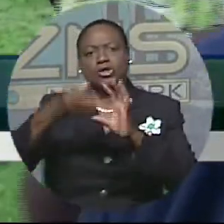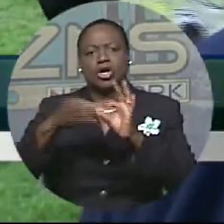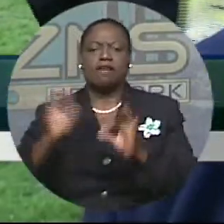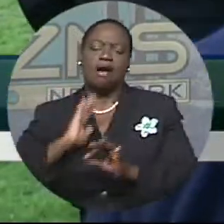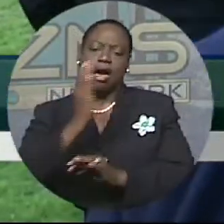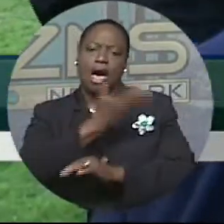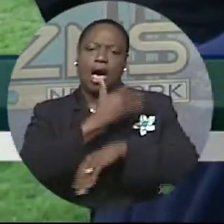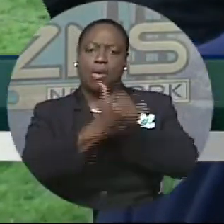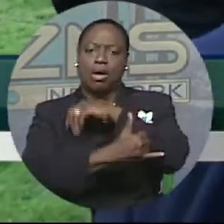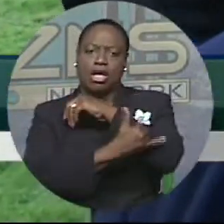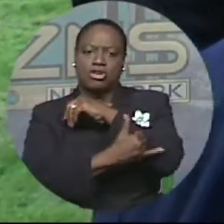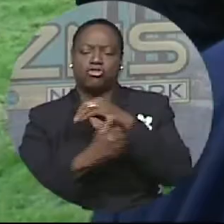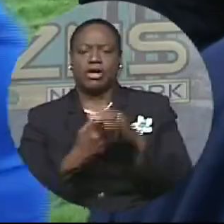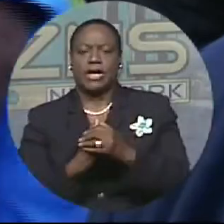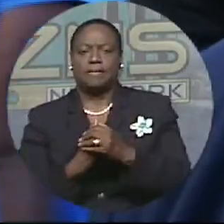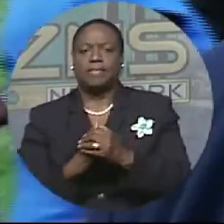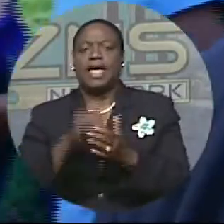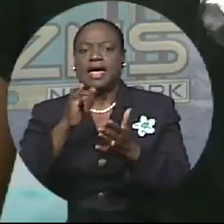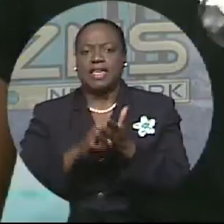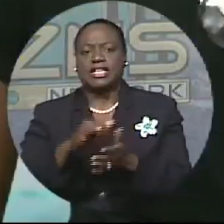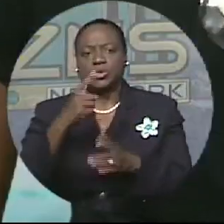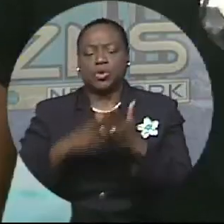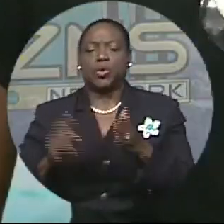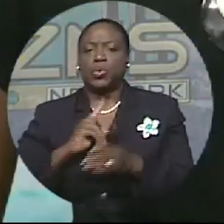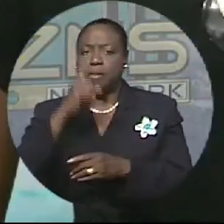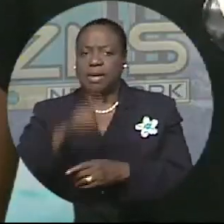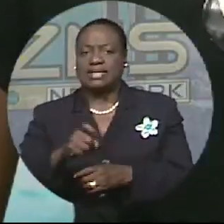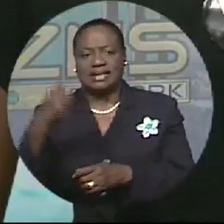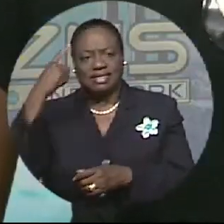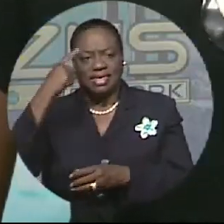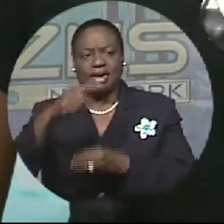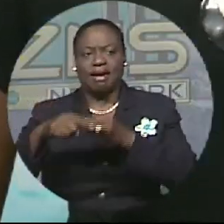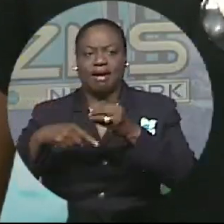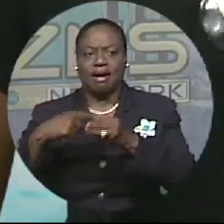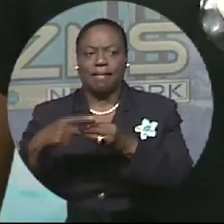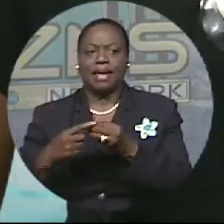the LPIA? And that's something we have to think about. LaDawn Davis, ZNS Network News.